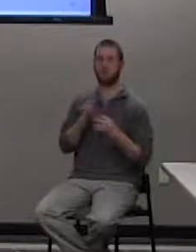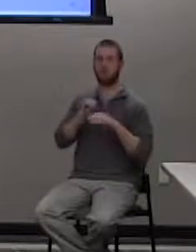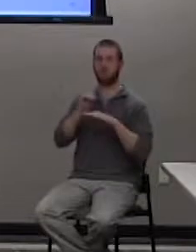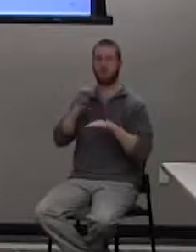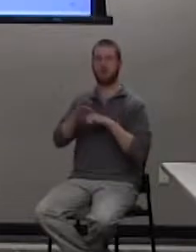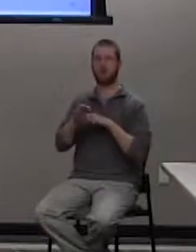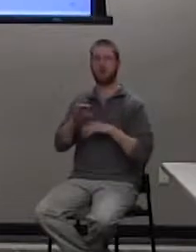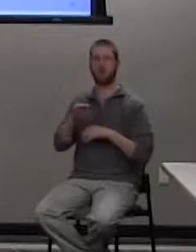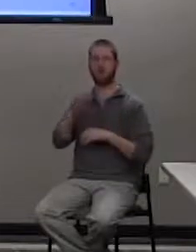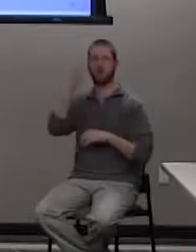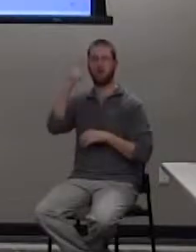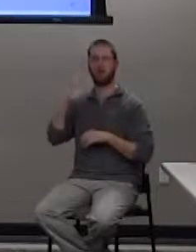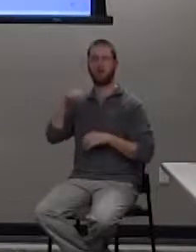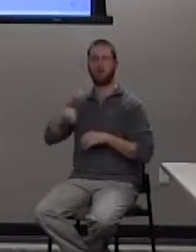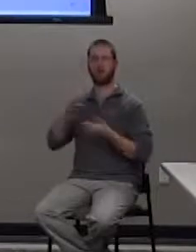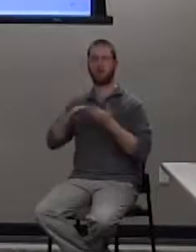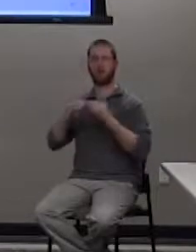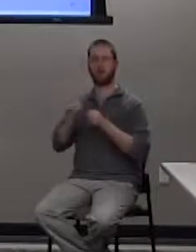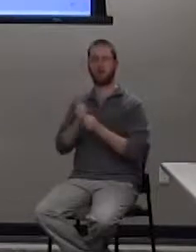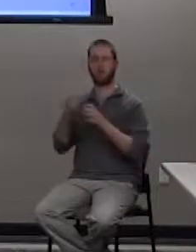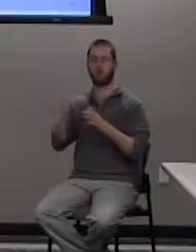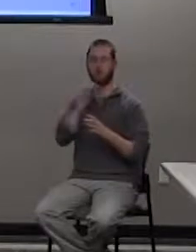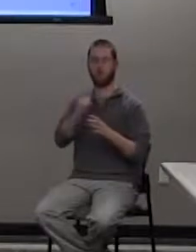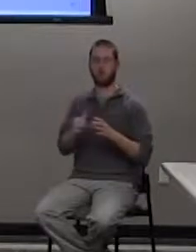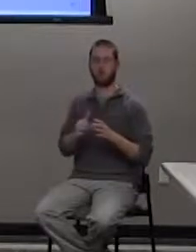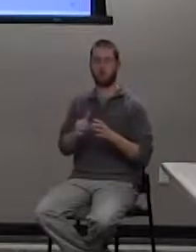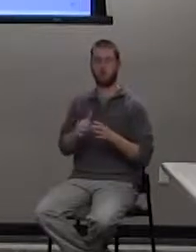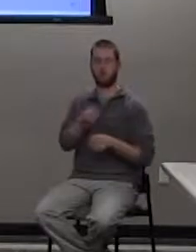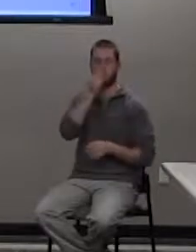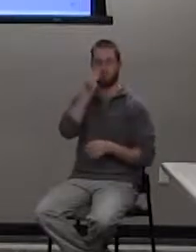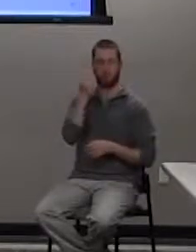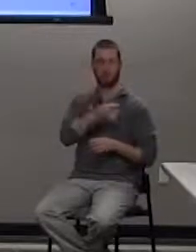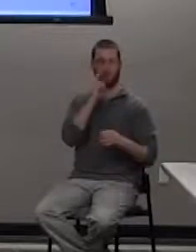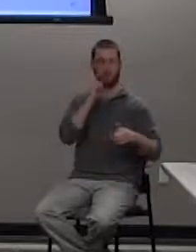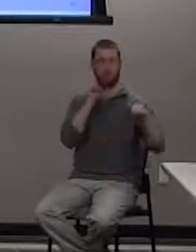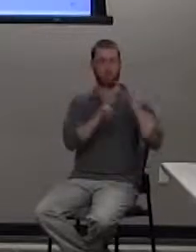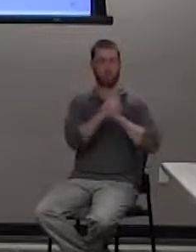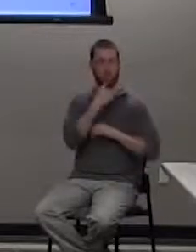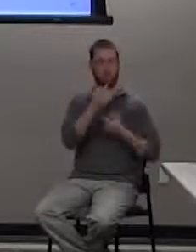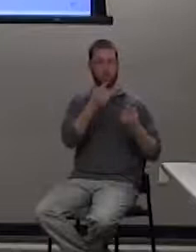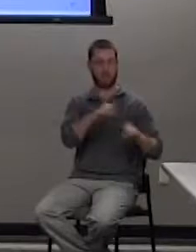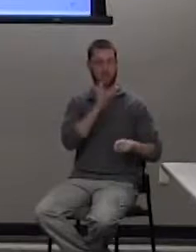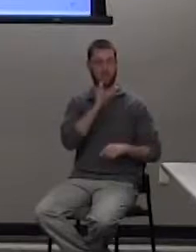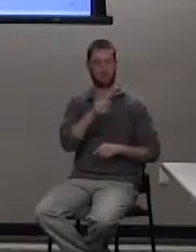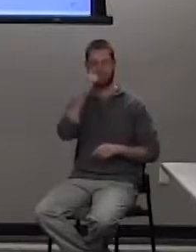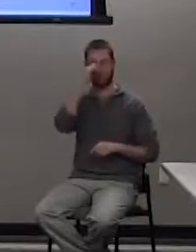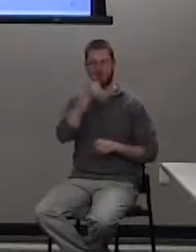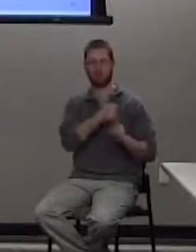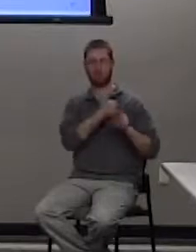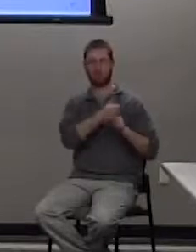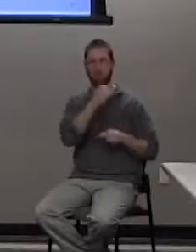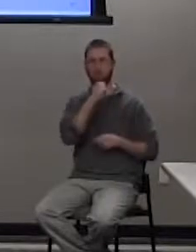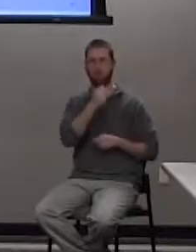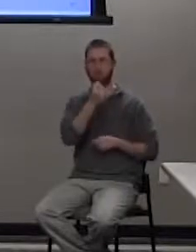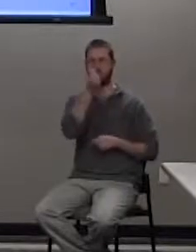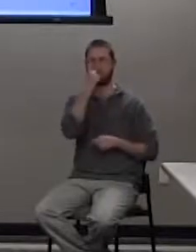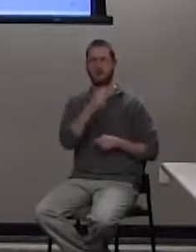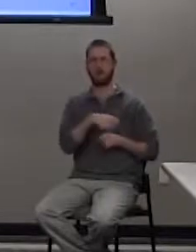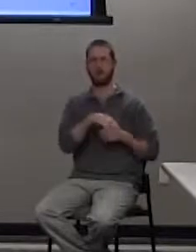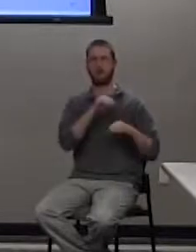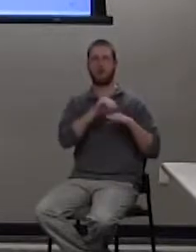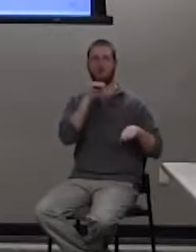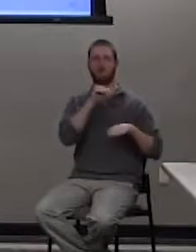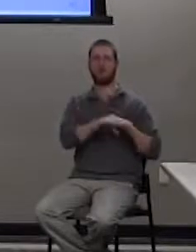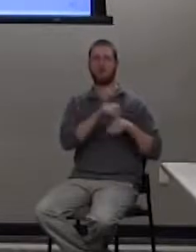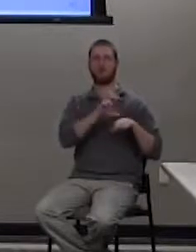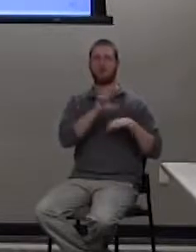to affect why this community would or would not grow. So I'm less concerned about what a projection says what's going to happen, because they're not taking into account the